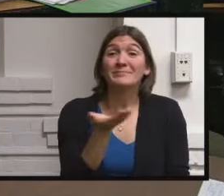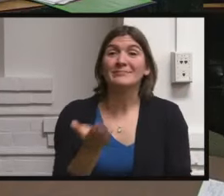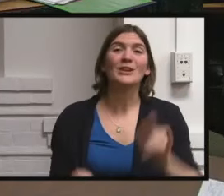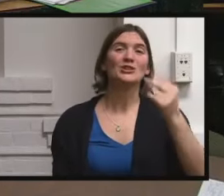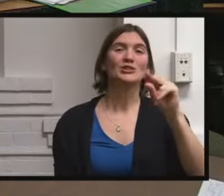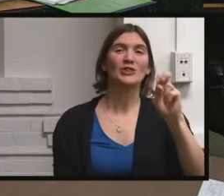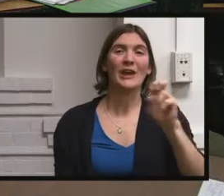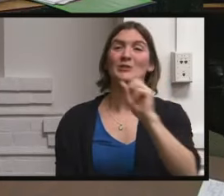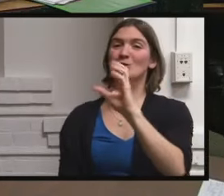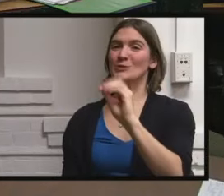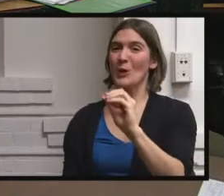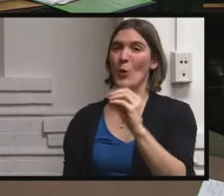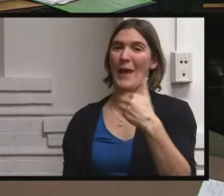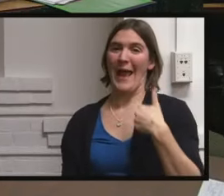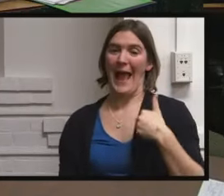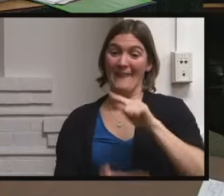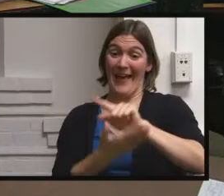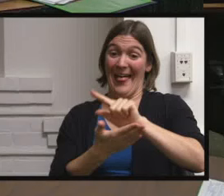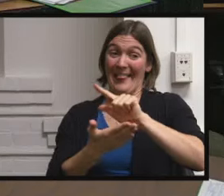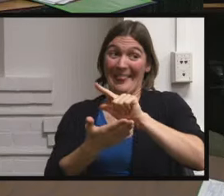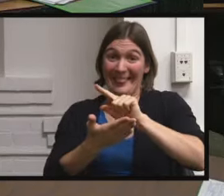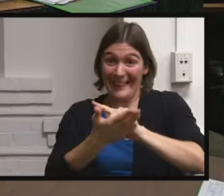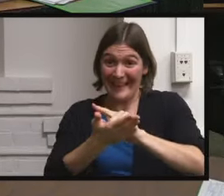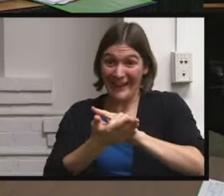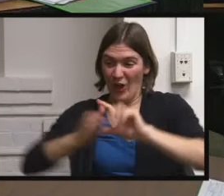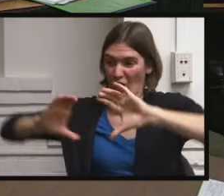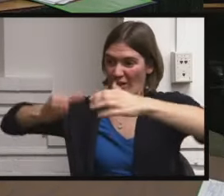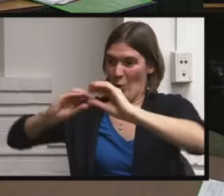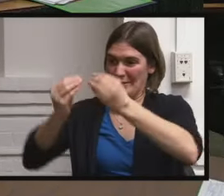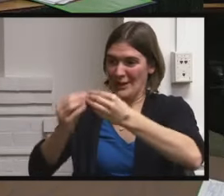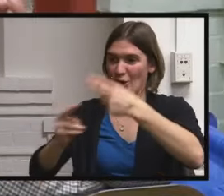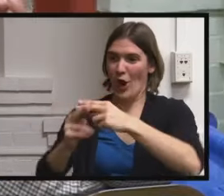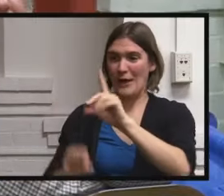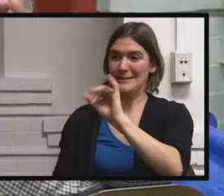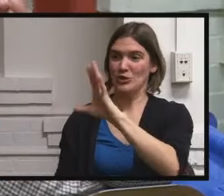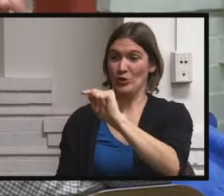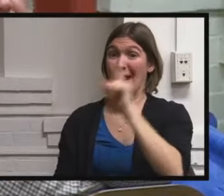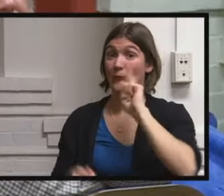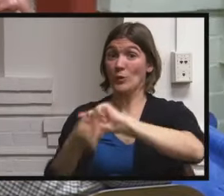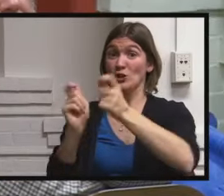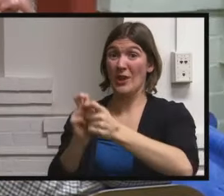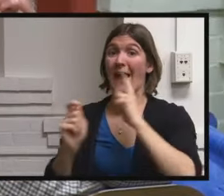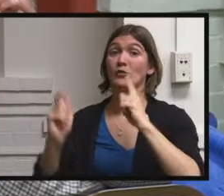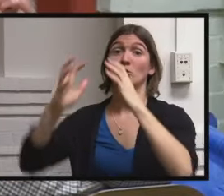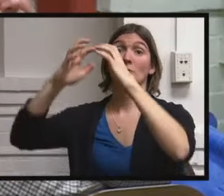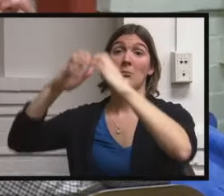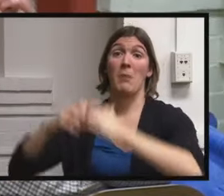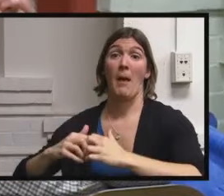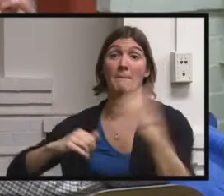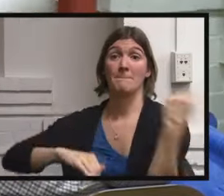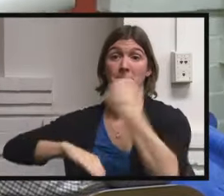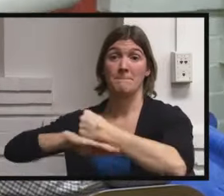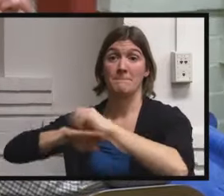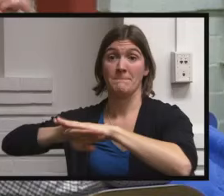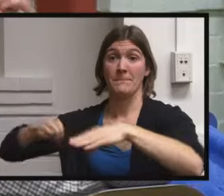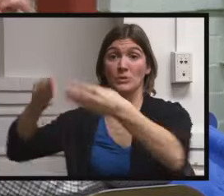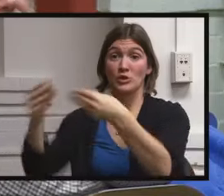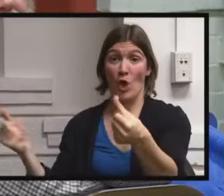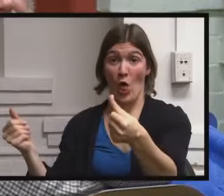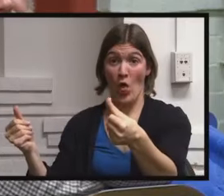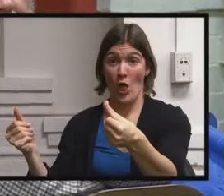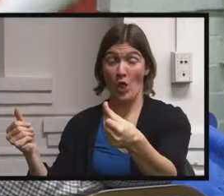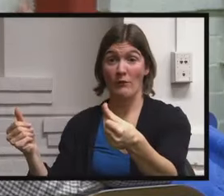So we have a legal entity called the district that if we change, we then have to dissolve legally, and yep. That's